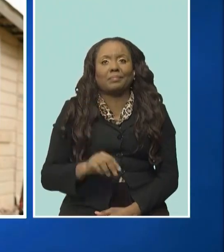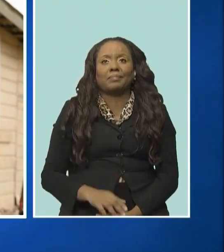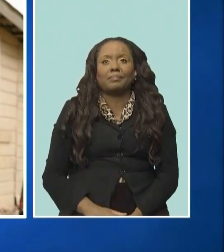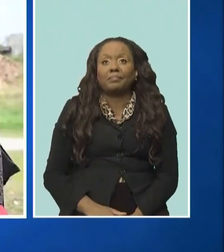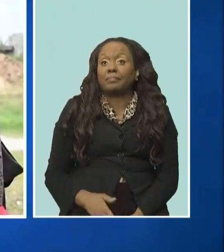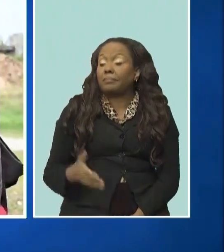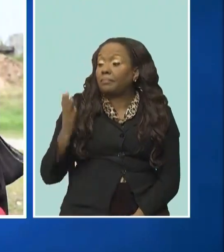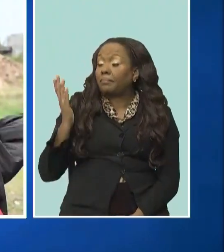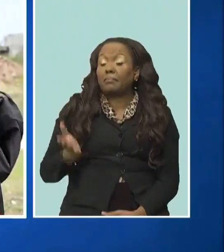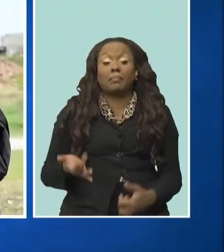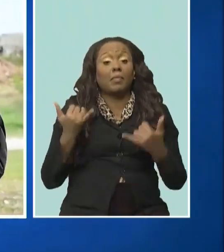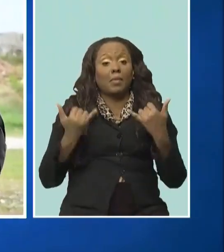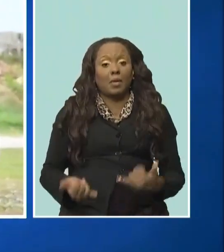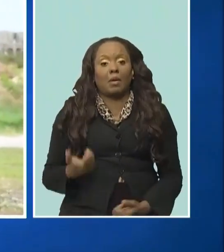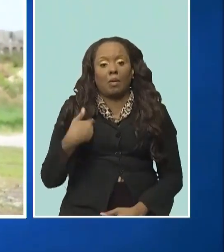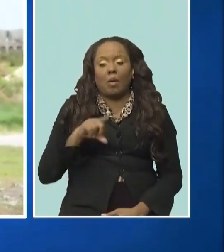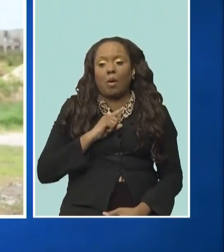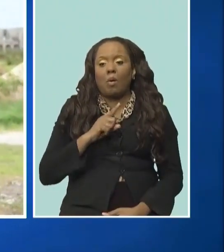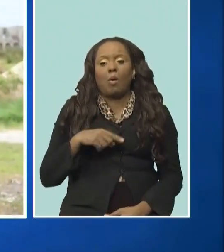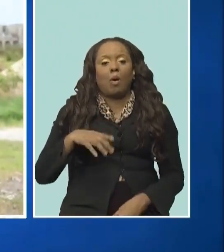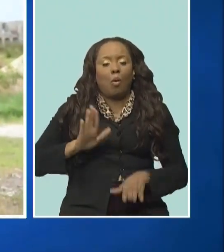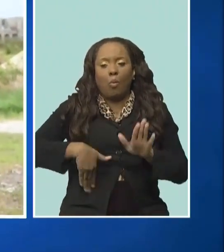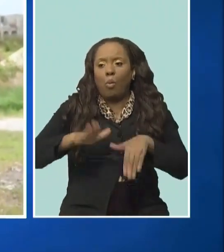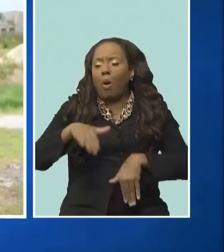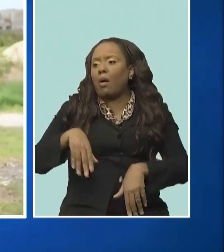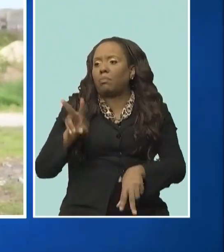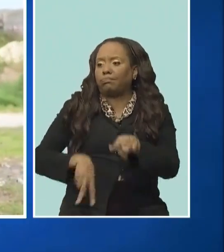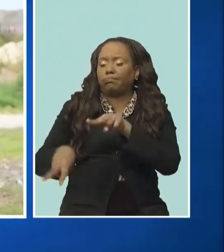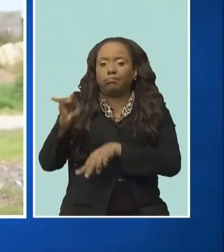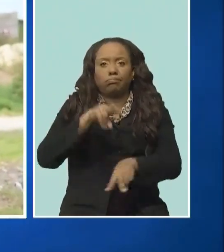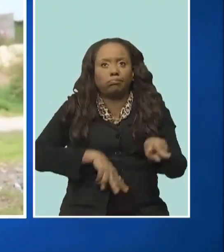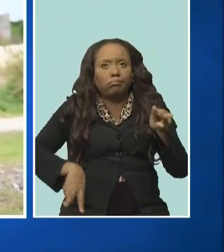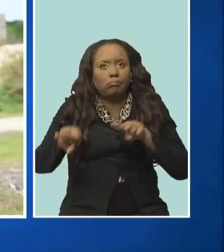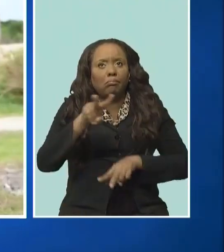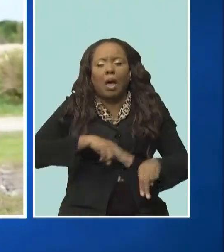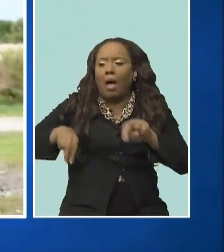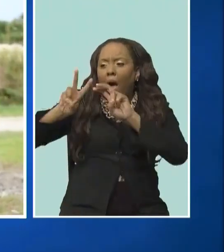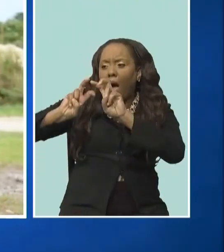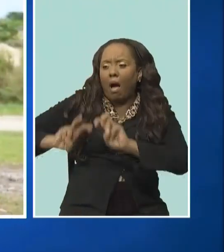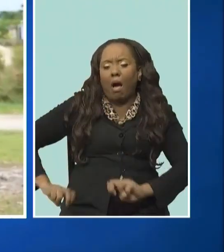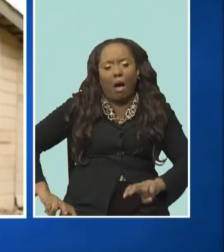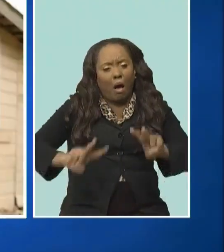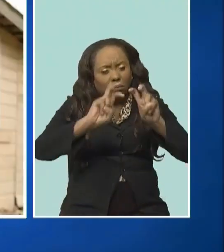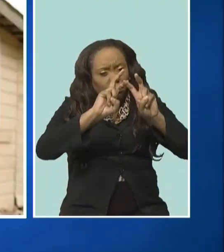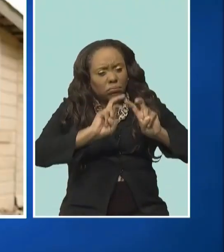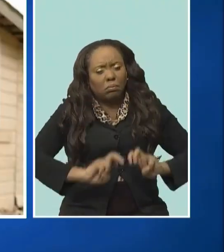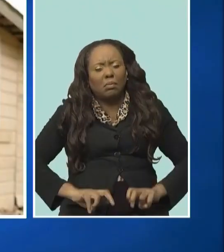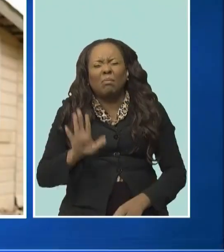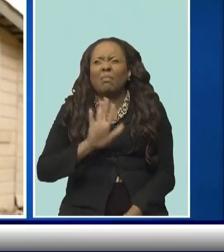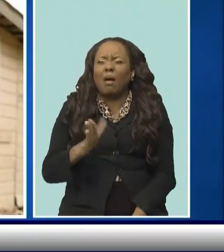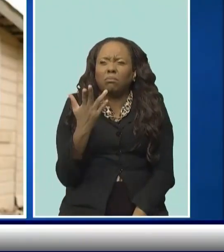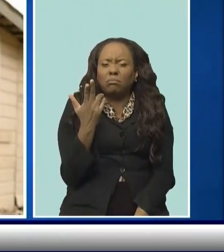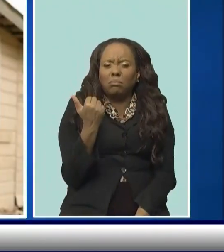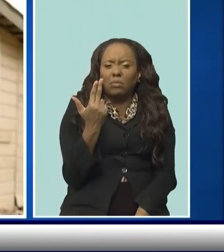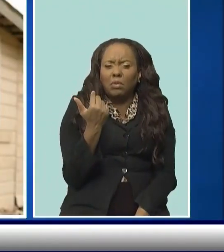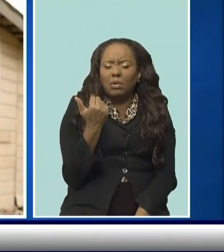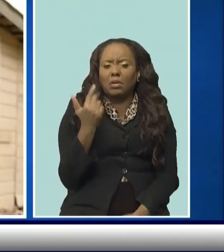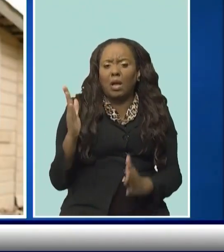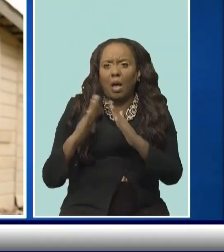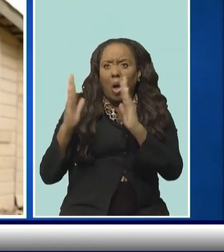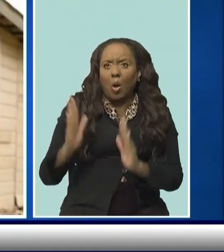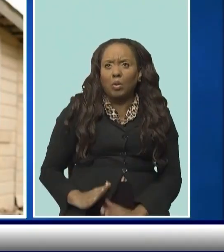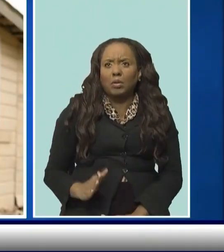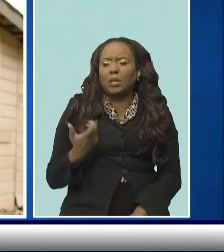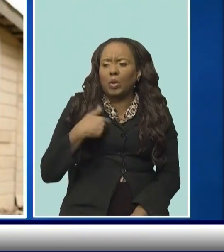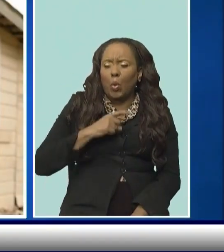the ground. The assessors are out and they are trying to ensure that they get to as many of the persons. There are about 13 households that we'd